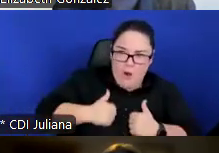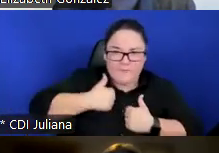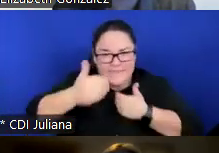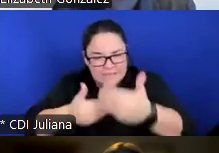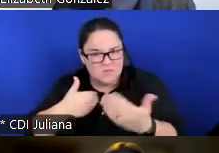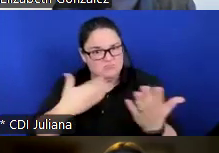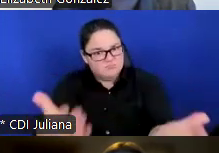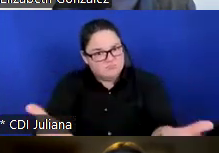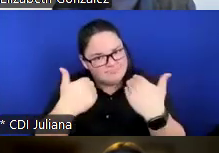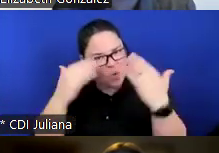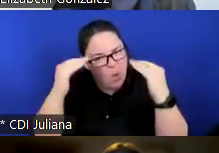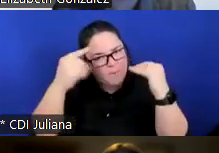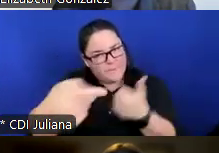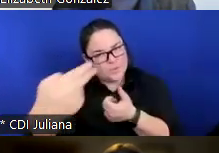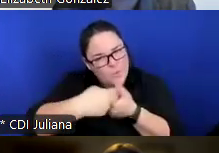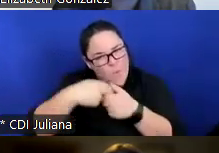any questions.